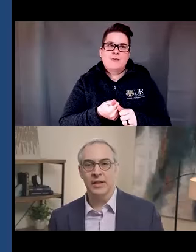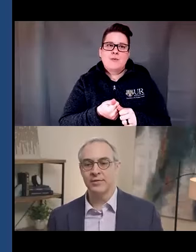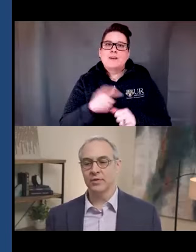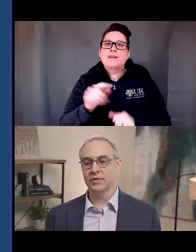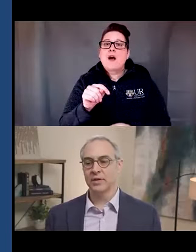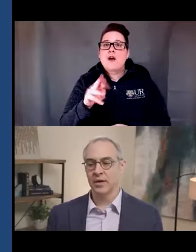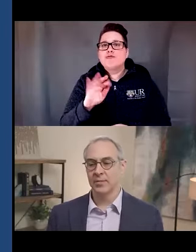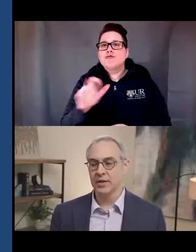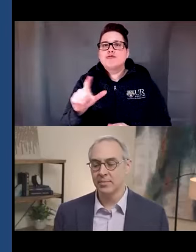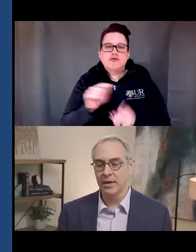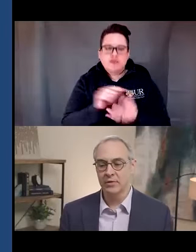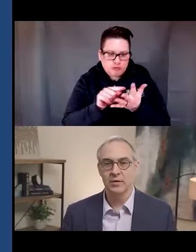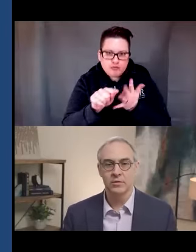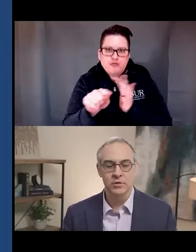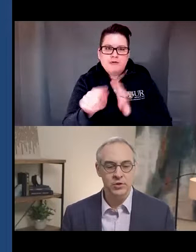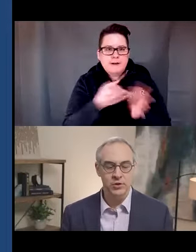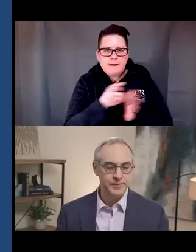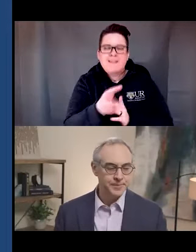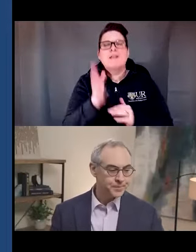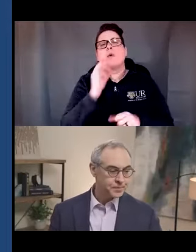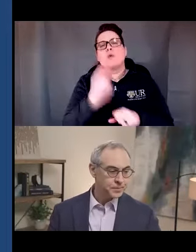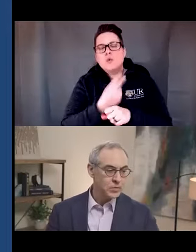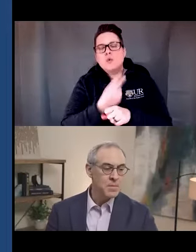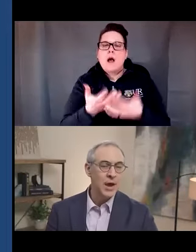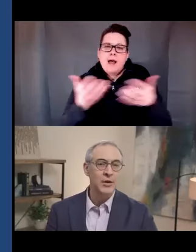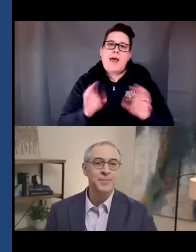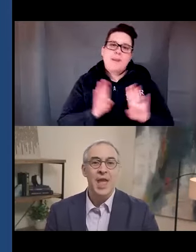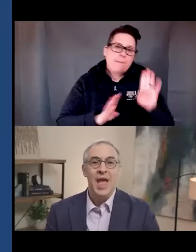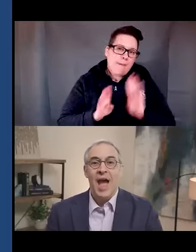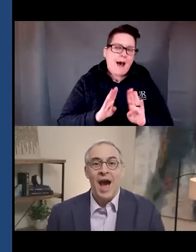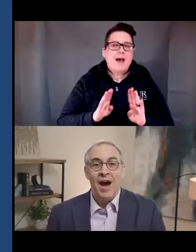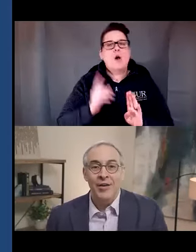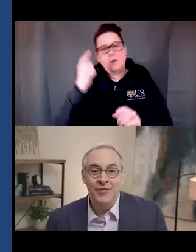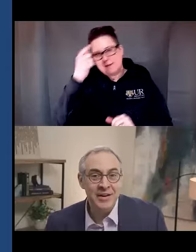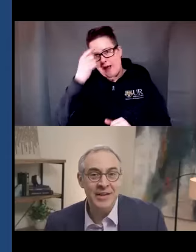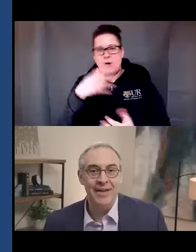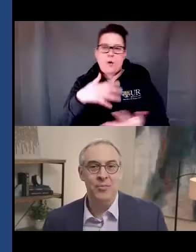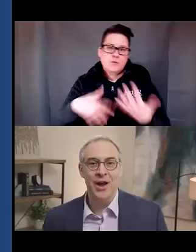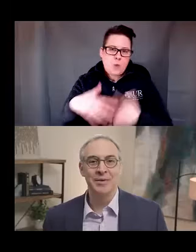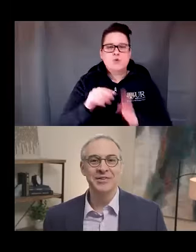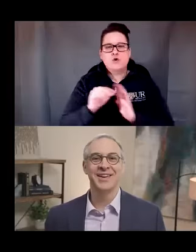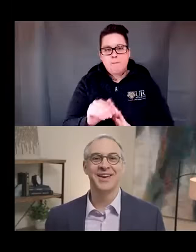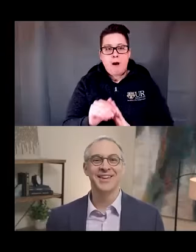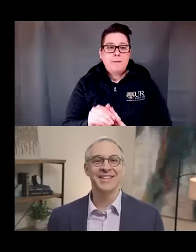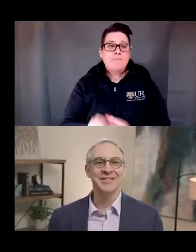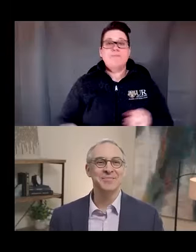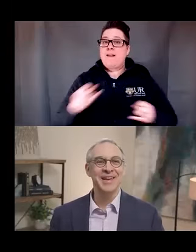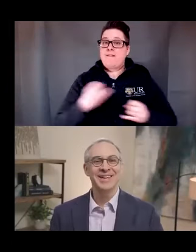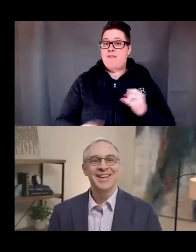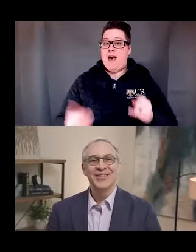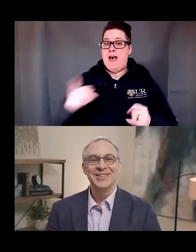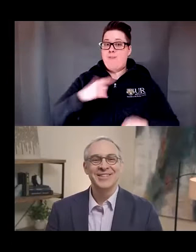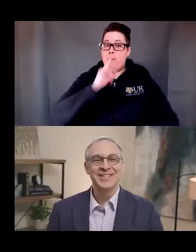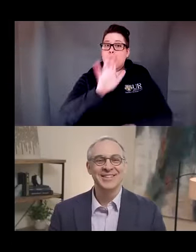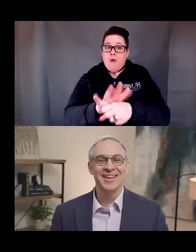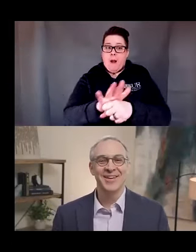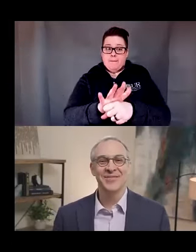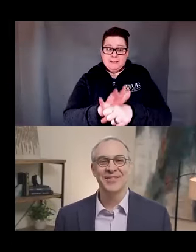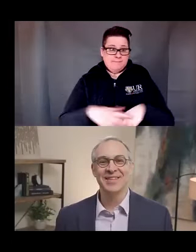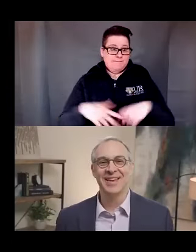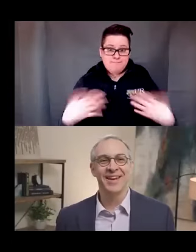different levels in the biopsychosocial model. Finally, I have a promise that I'd like to make, which